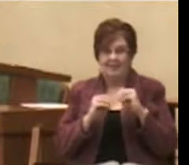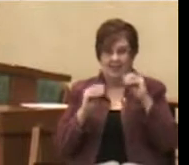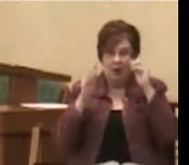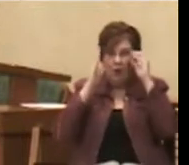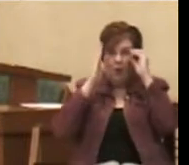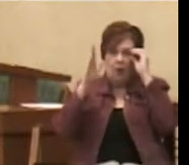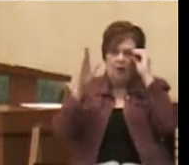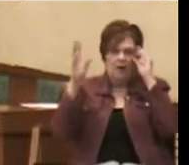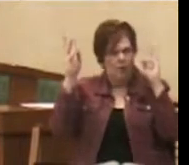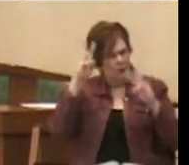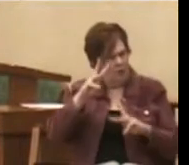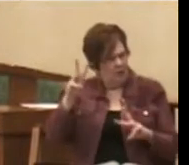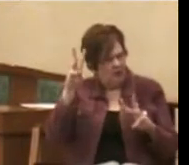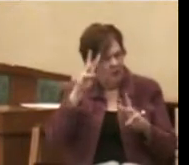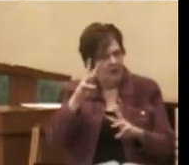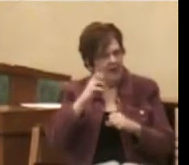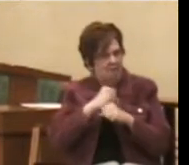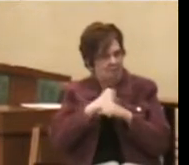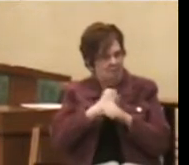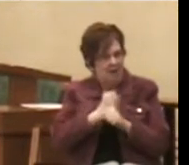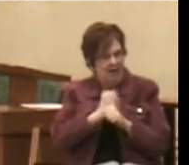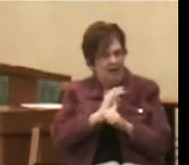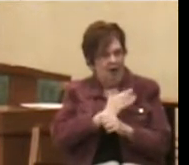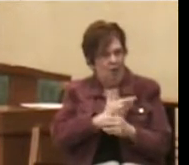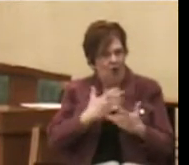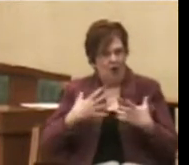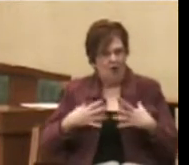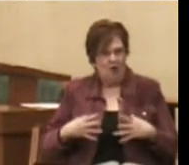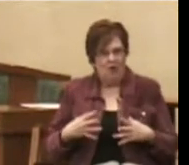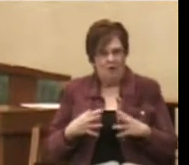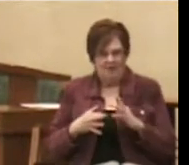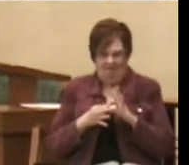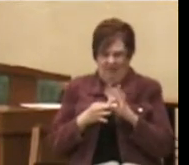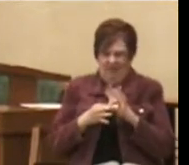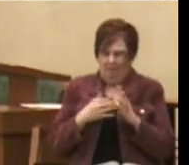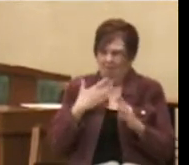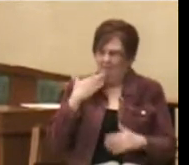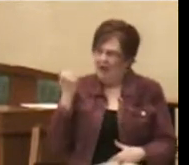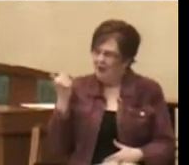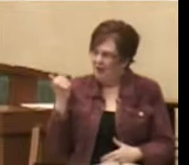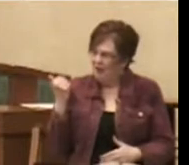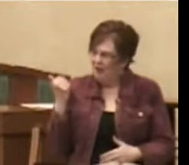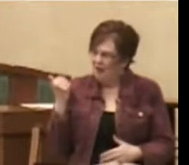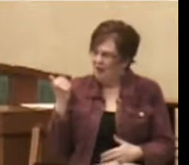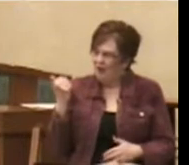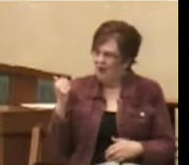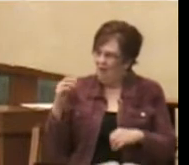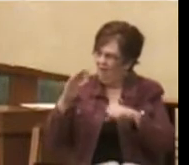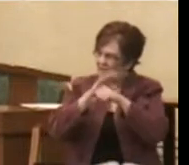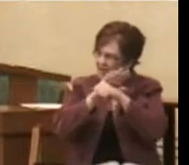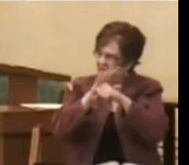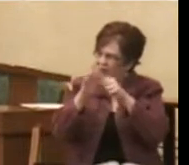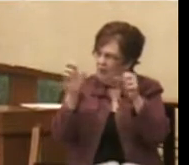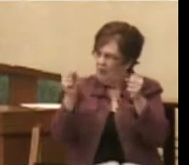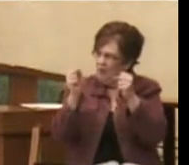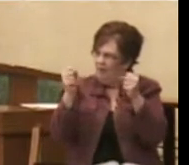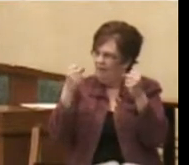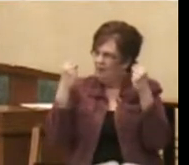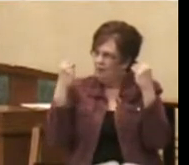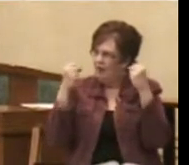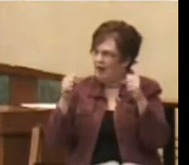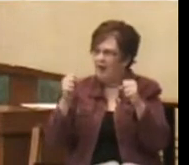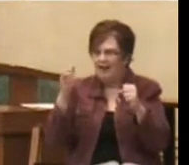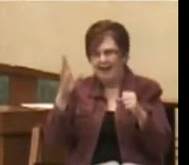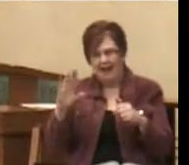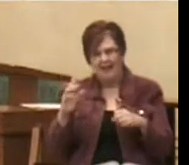Will worry make our clothes fit better or fill our refrigerator? Now, God has given